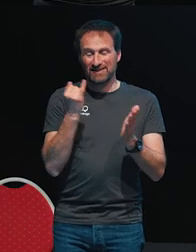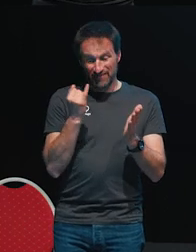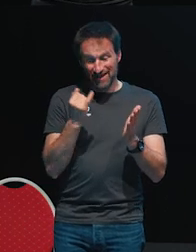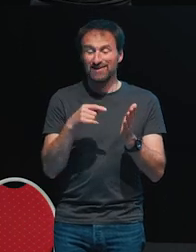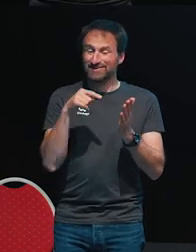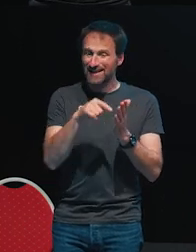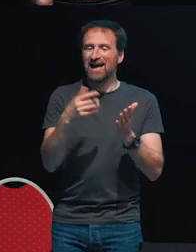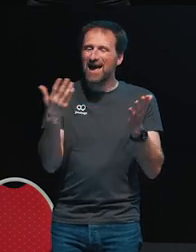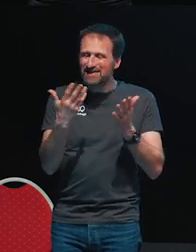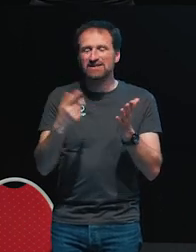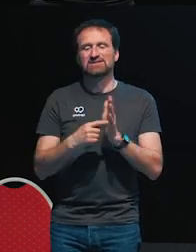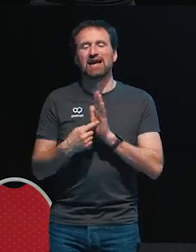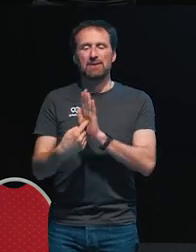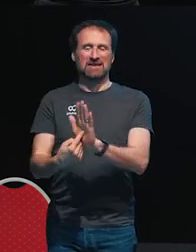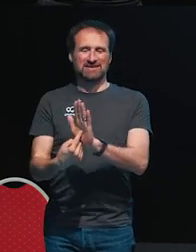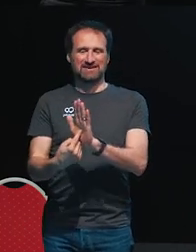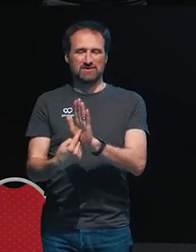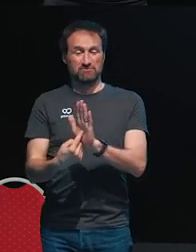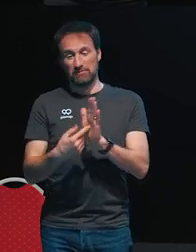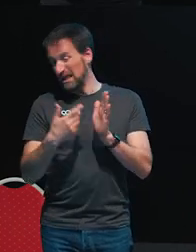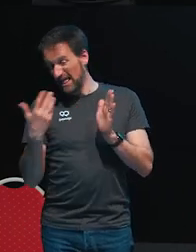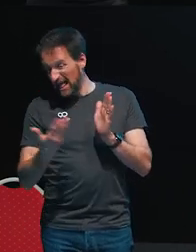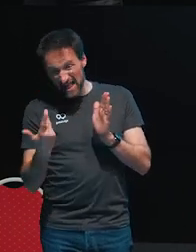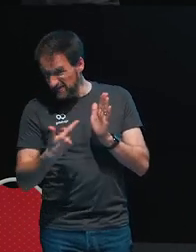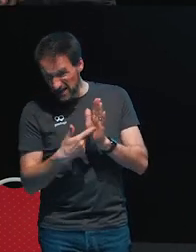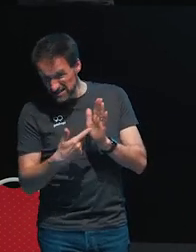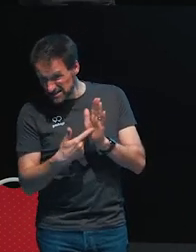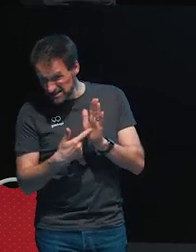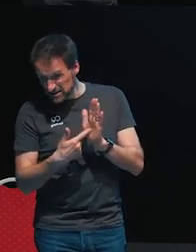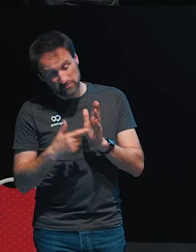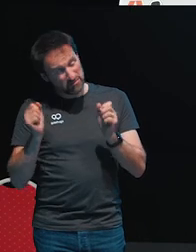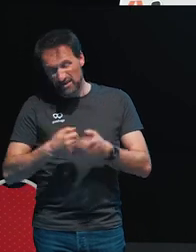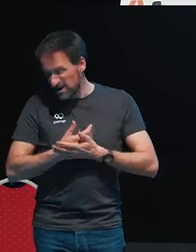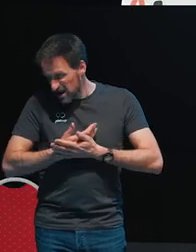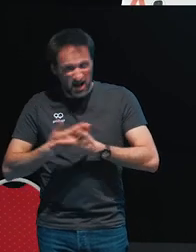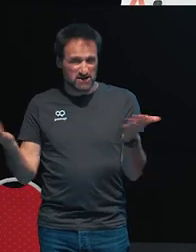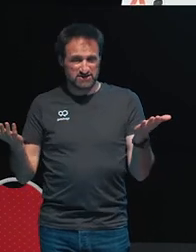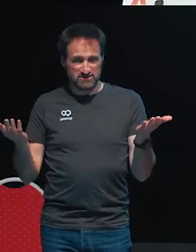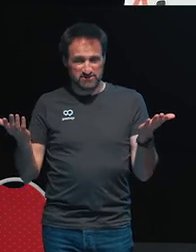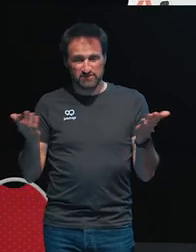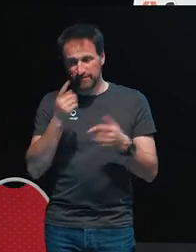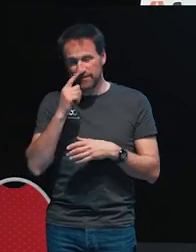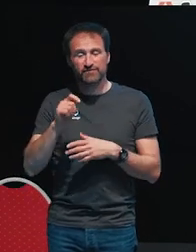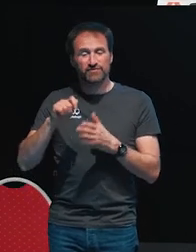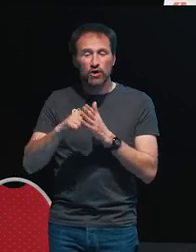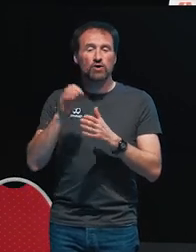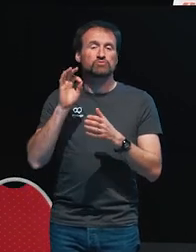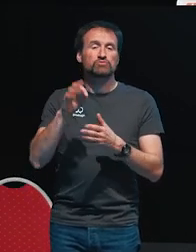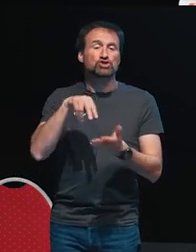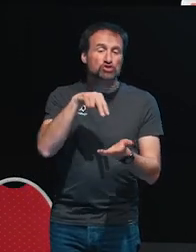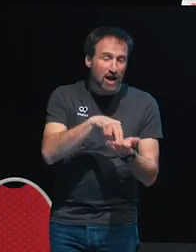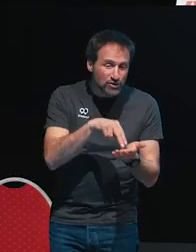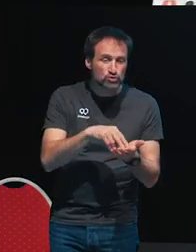be anything, as long as you can match that token to a certain state or a certain action. It's fine for